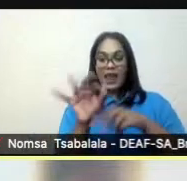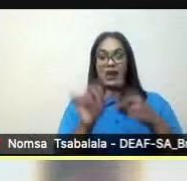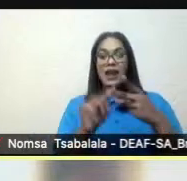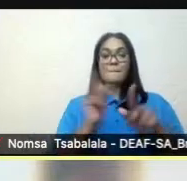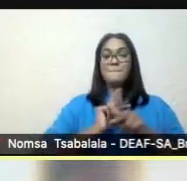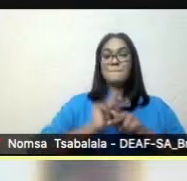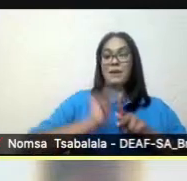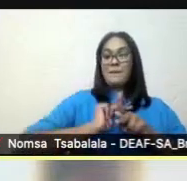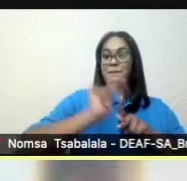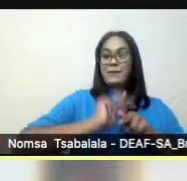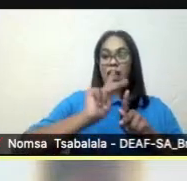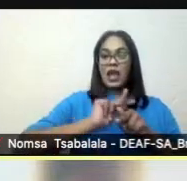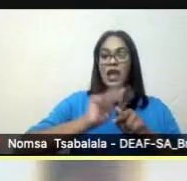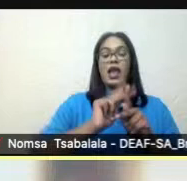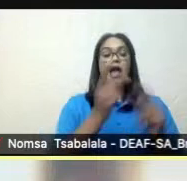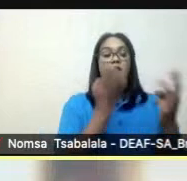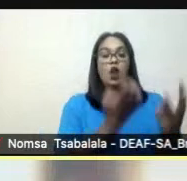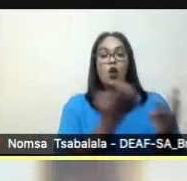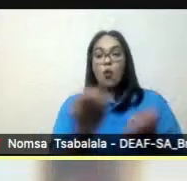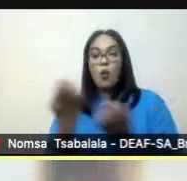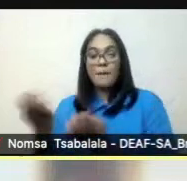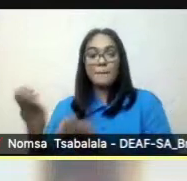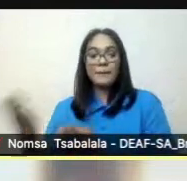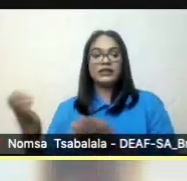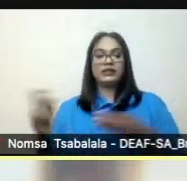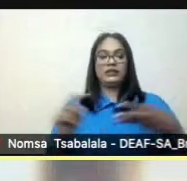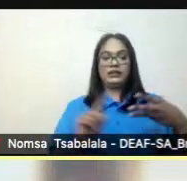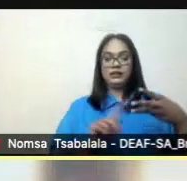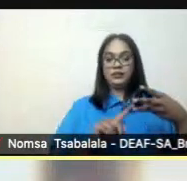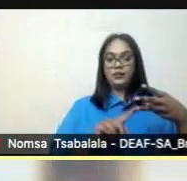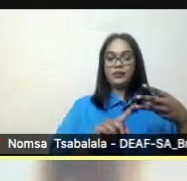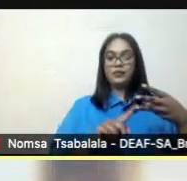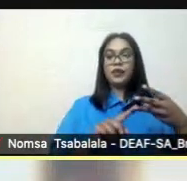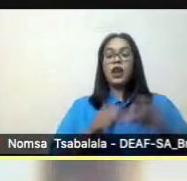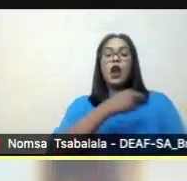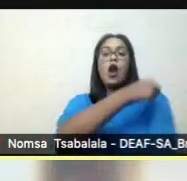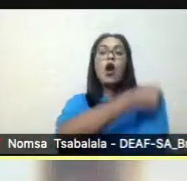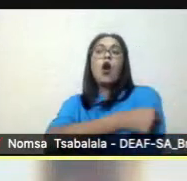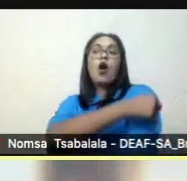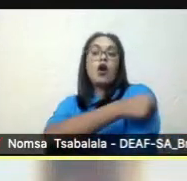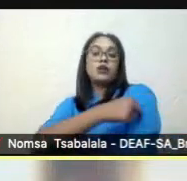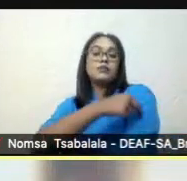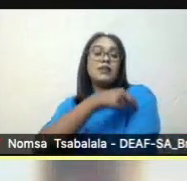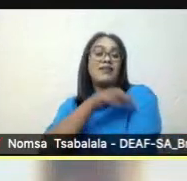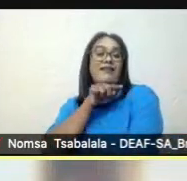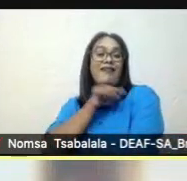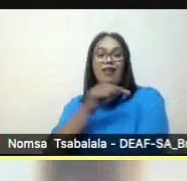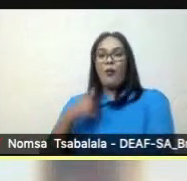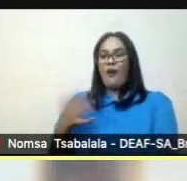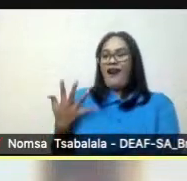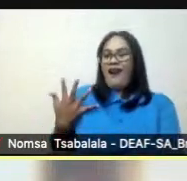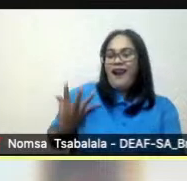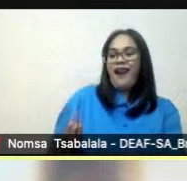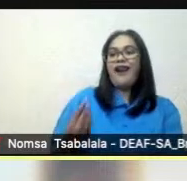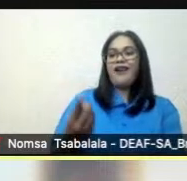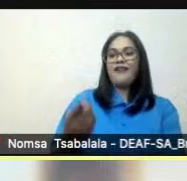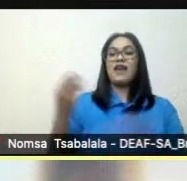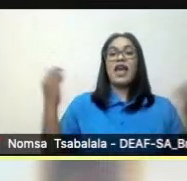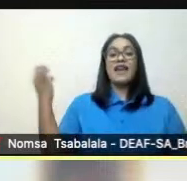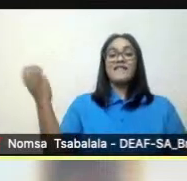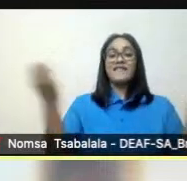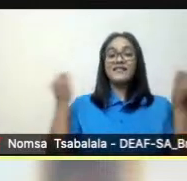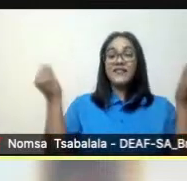having adequate equipment. In fact, we have in our hospitals strategic reserve in the event that we run short of